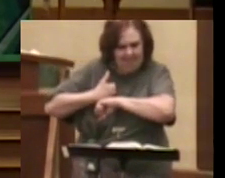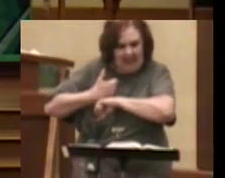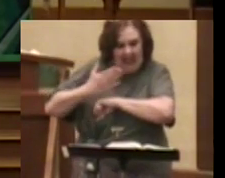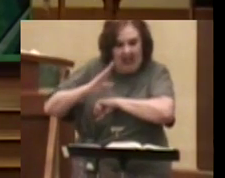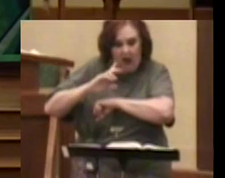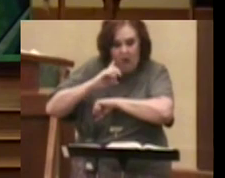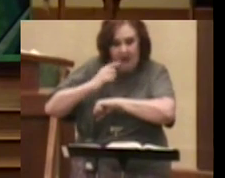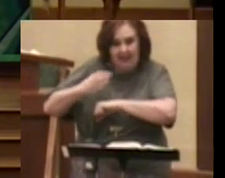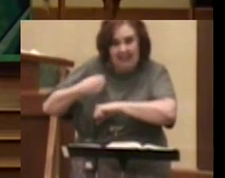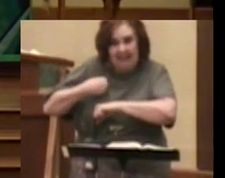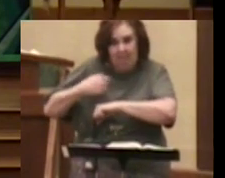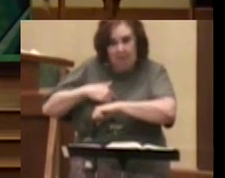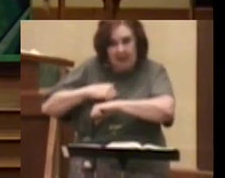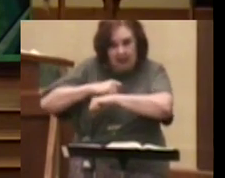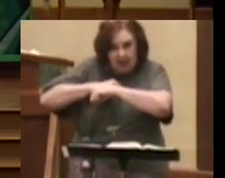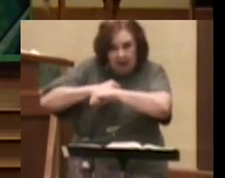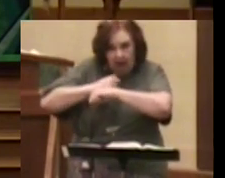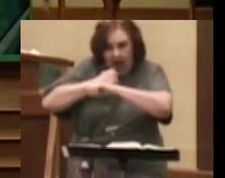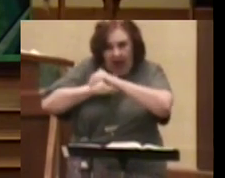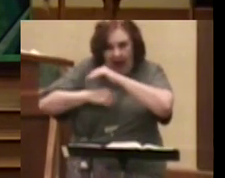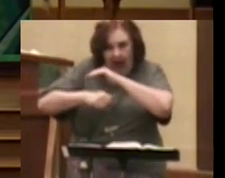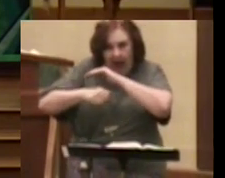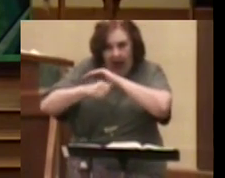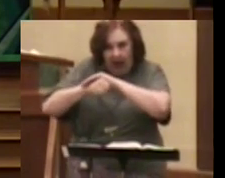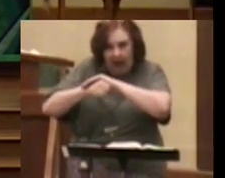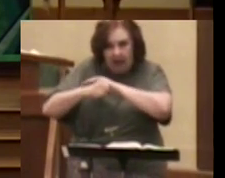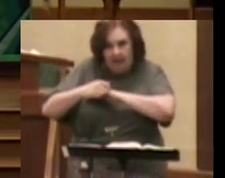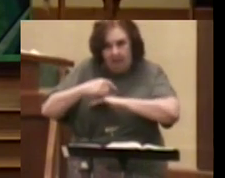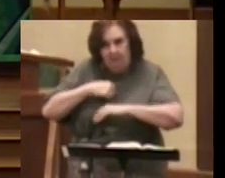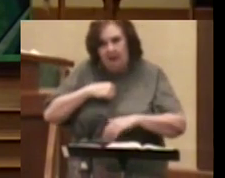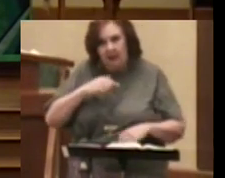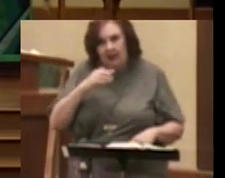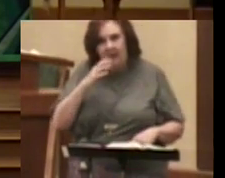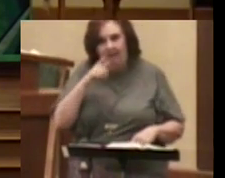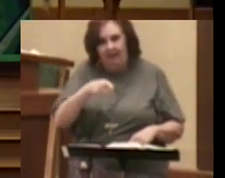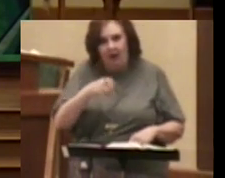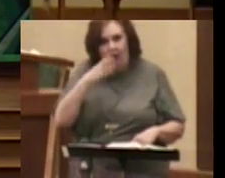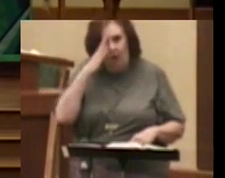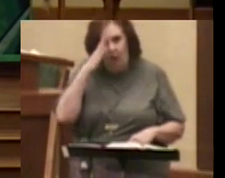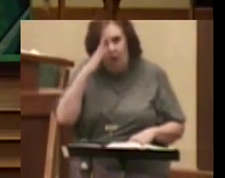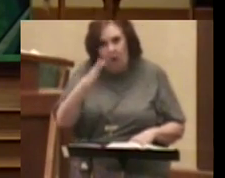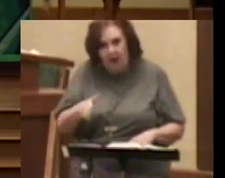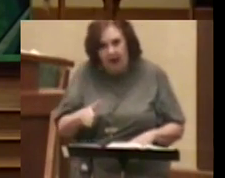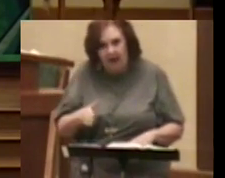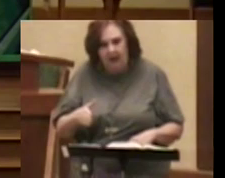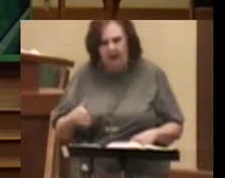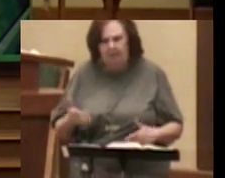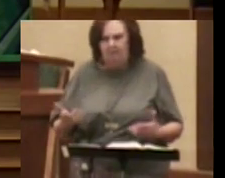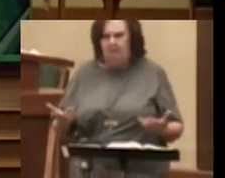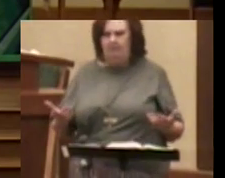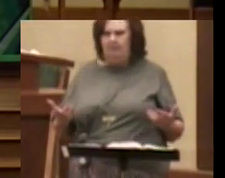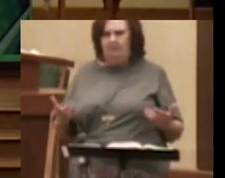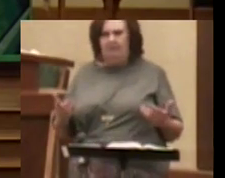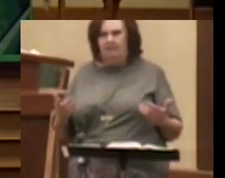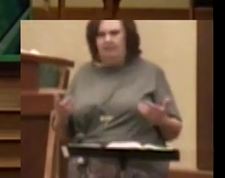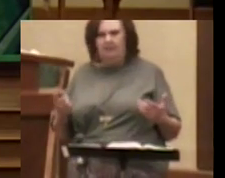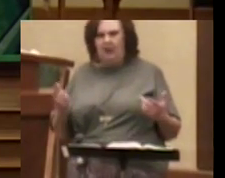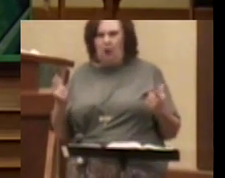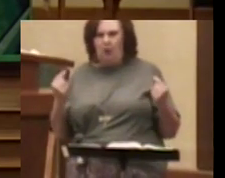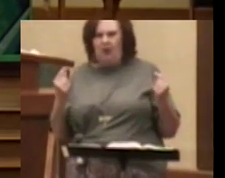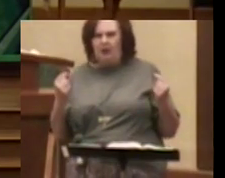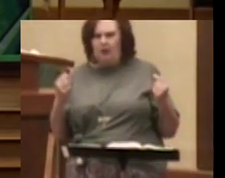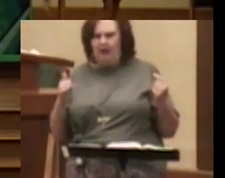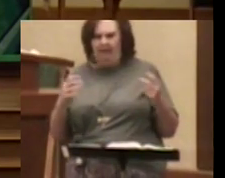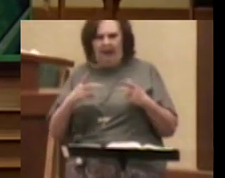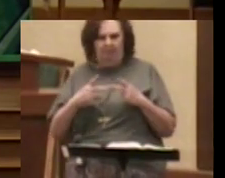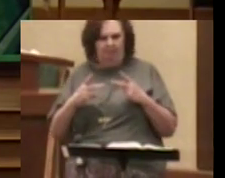me shelter. Hide me in the hidden places of the sanctuary. And what will David do in this place